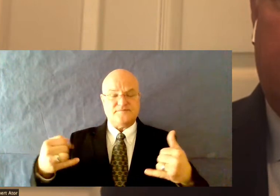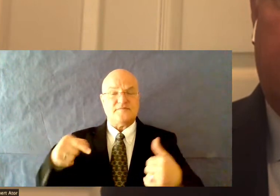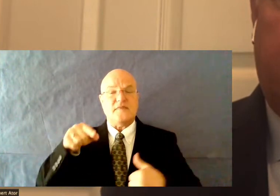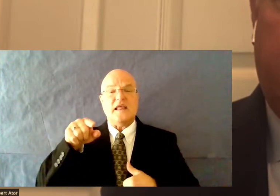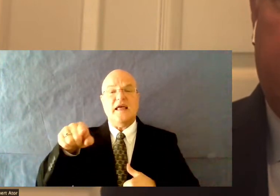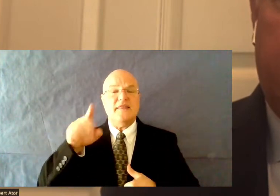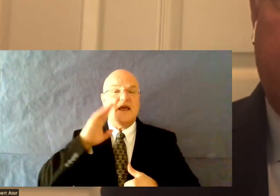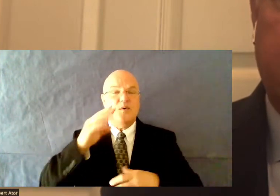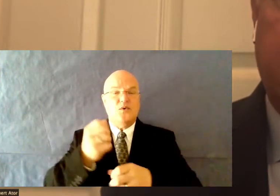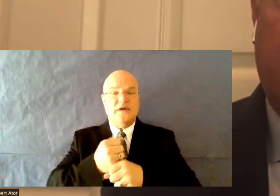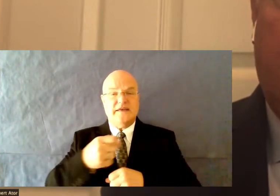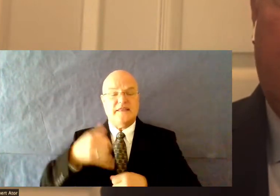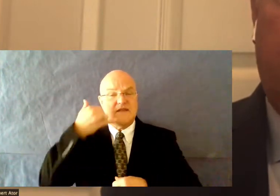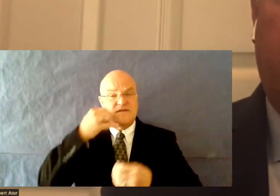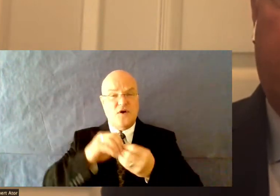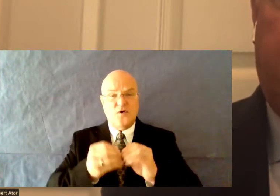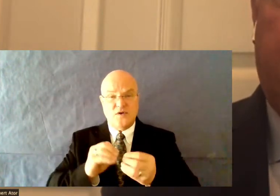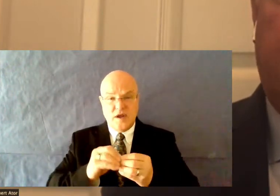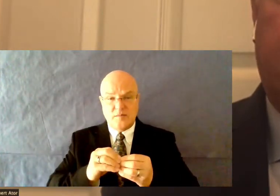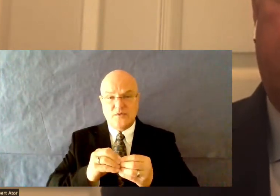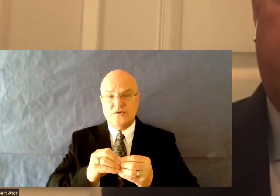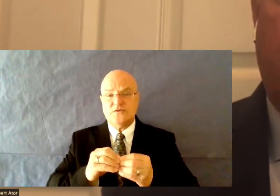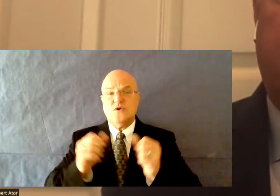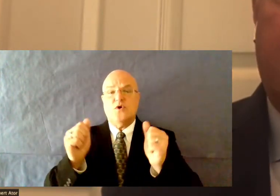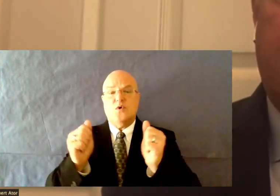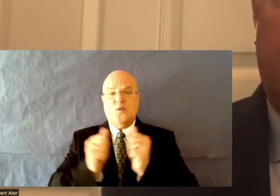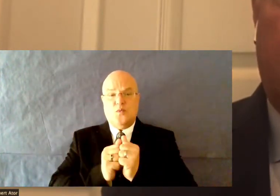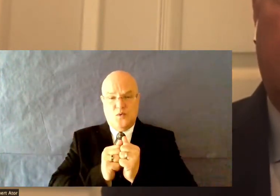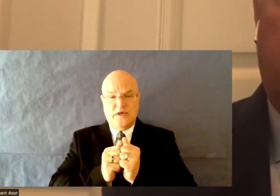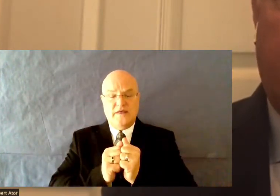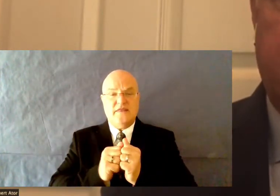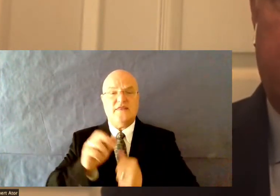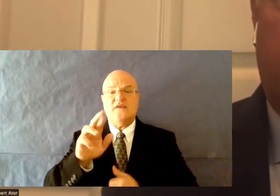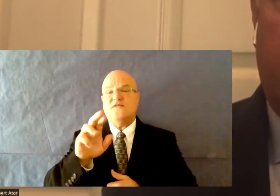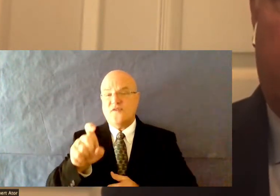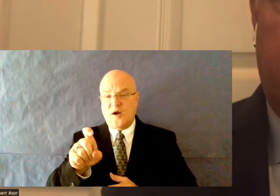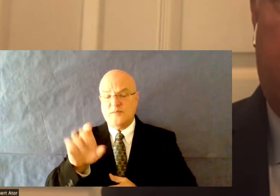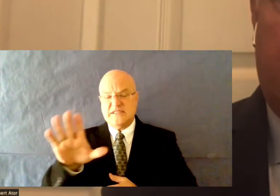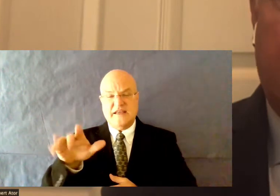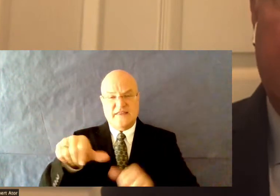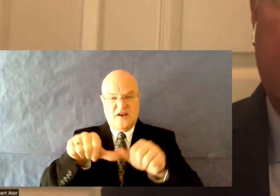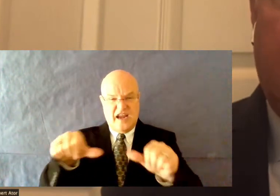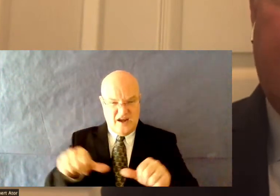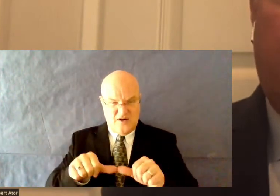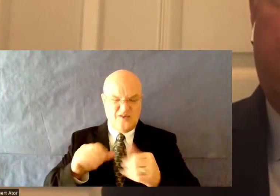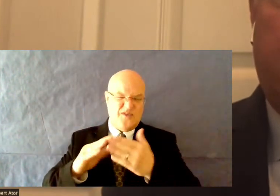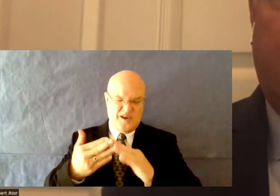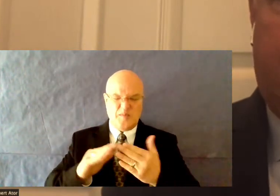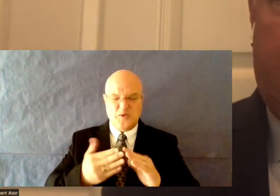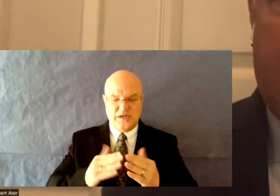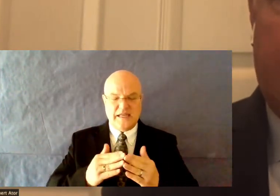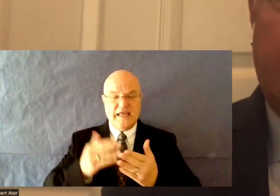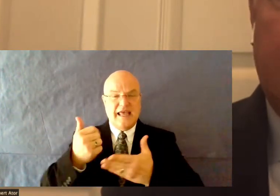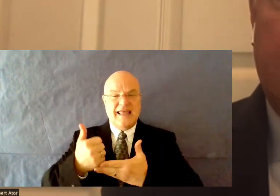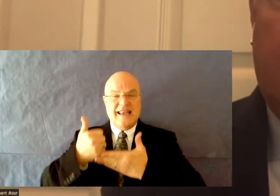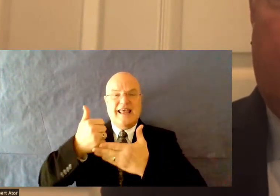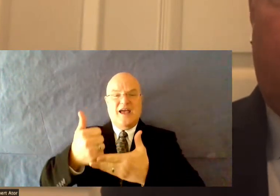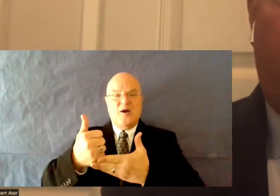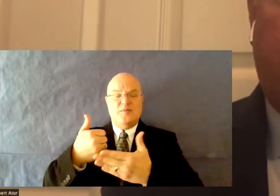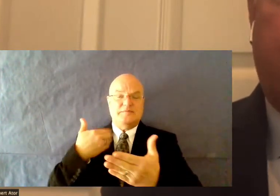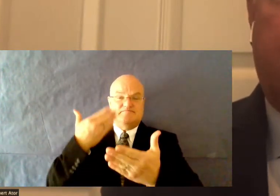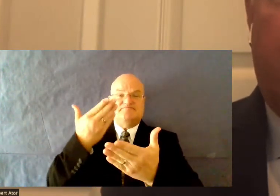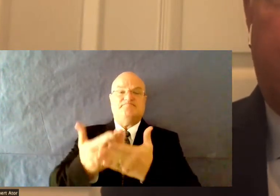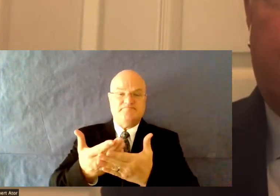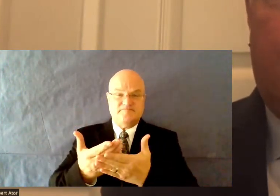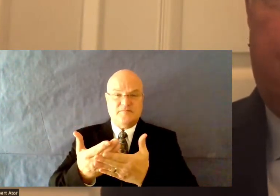get them the phone numbers with the pharmacy in their location or their community and help them get to that end.